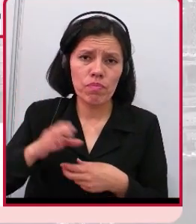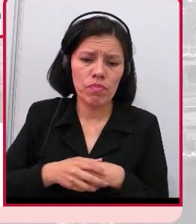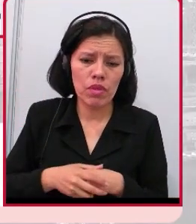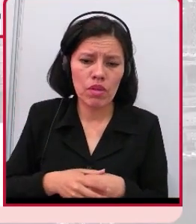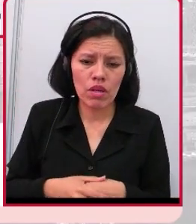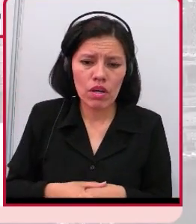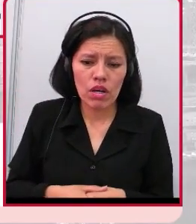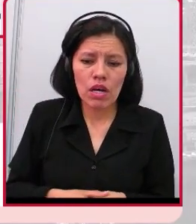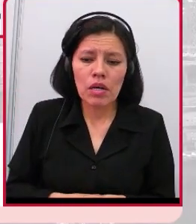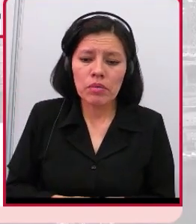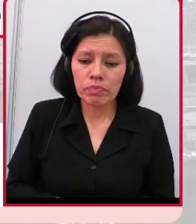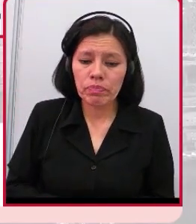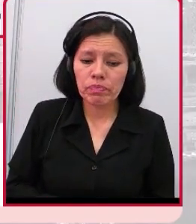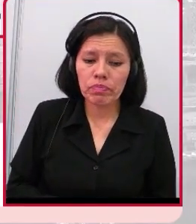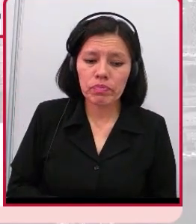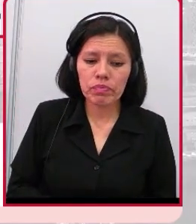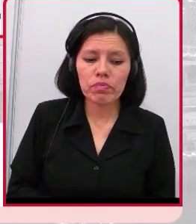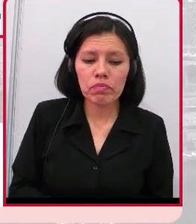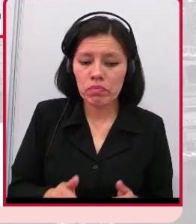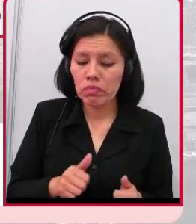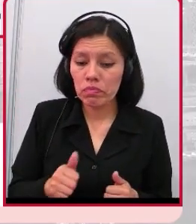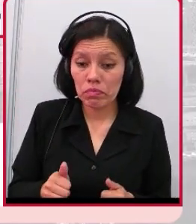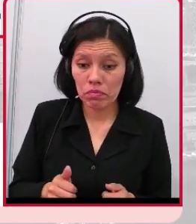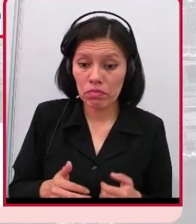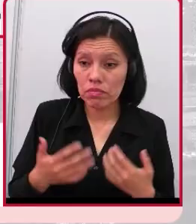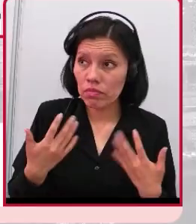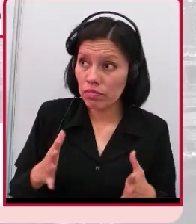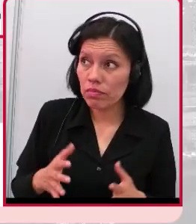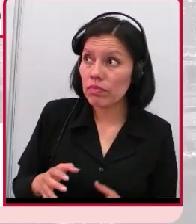And this talk will focus on molybdenum.